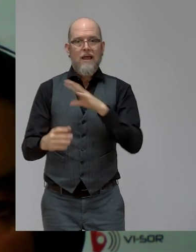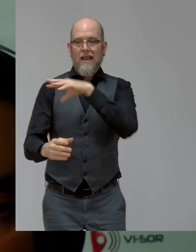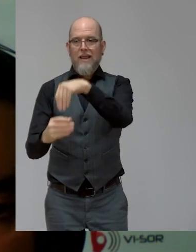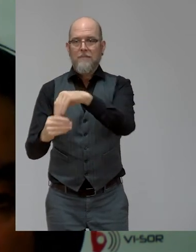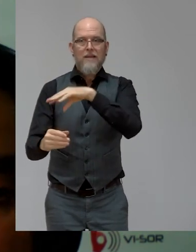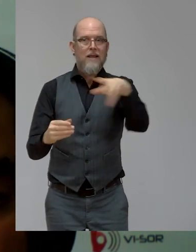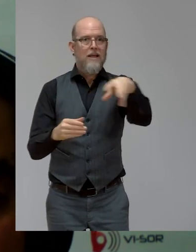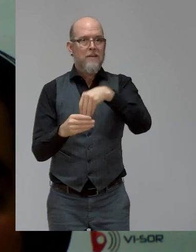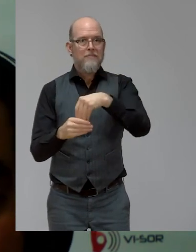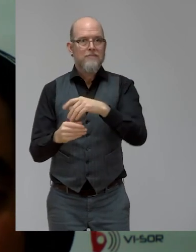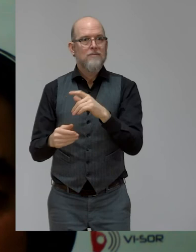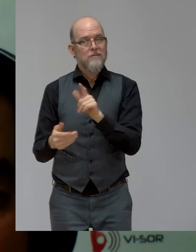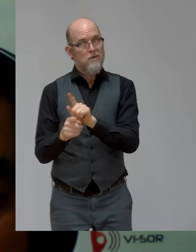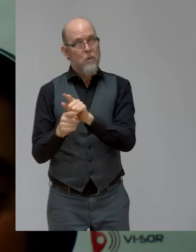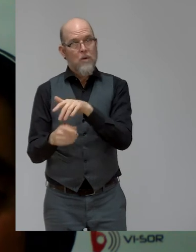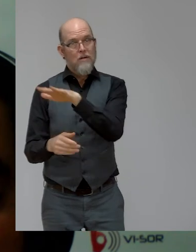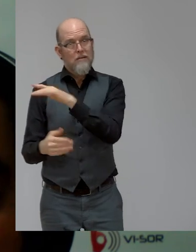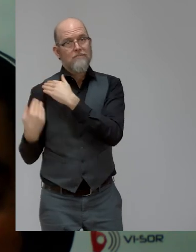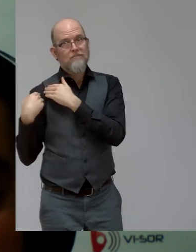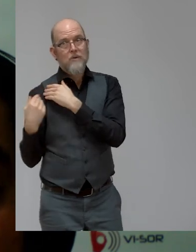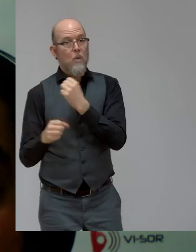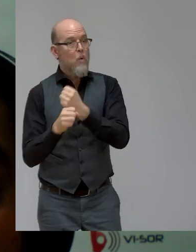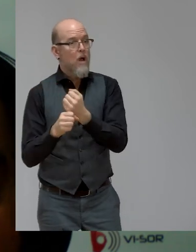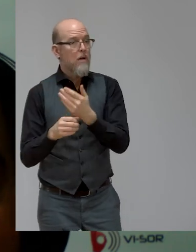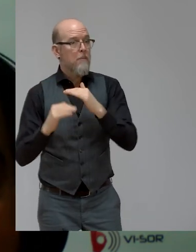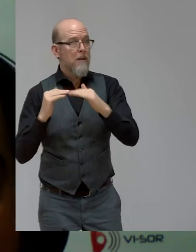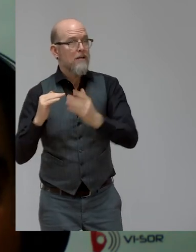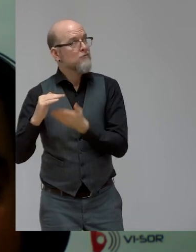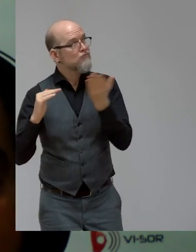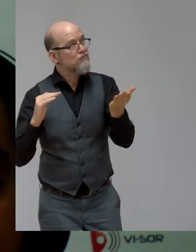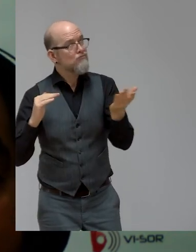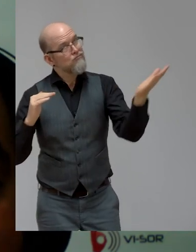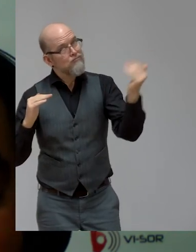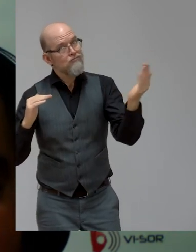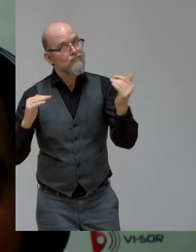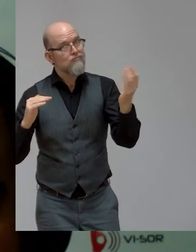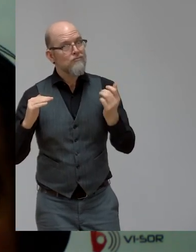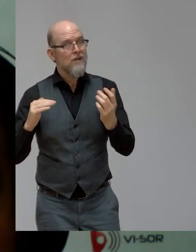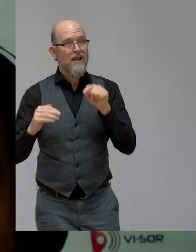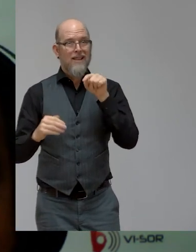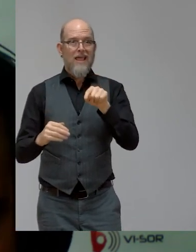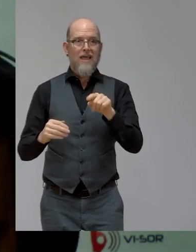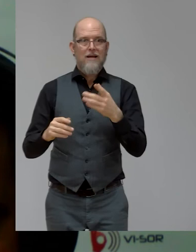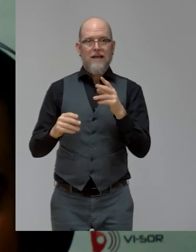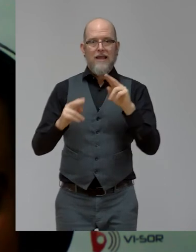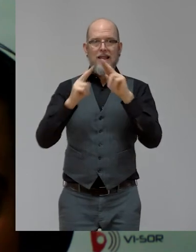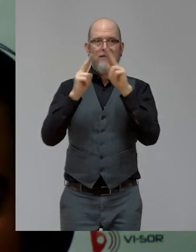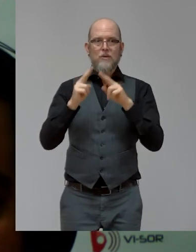offers. This generates an international initiative that should favor cooperativism.